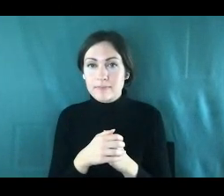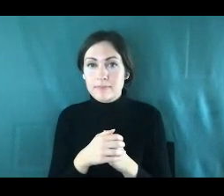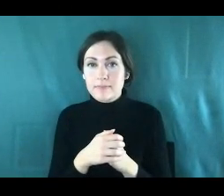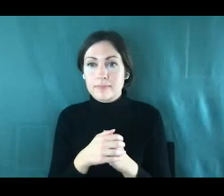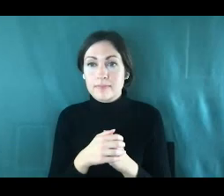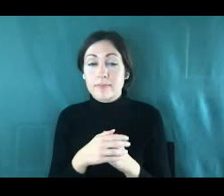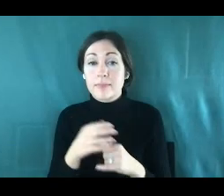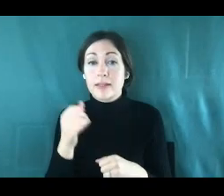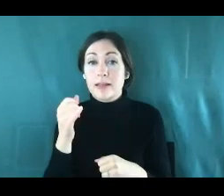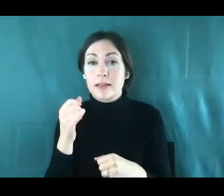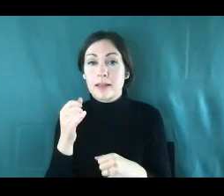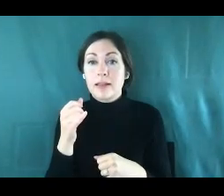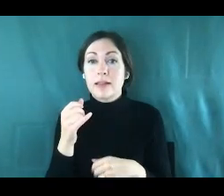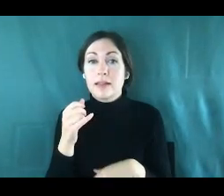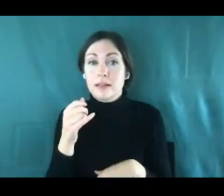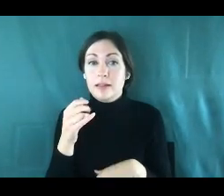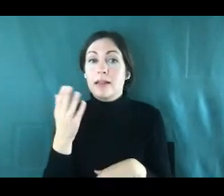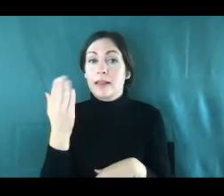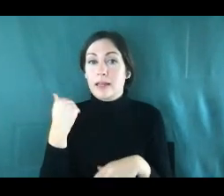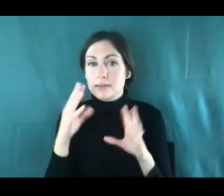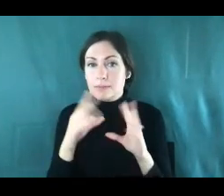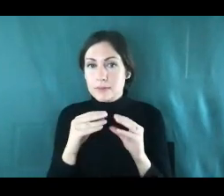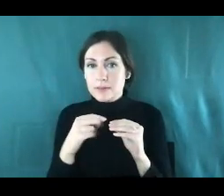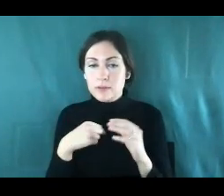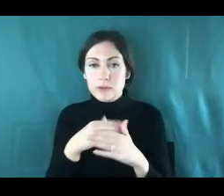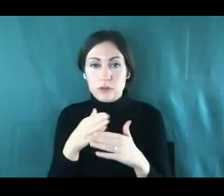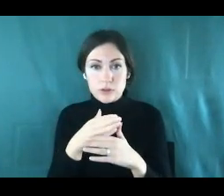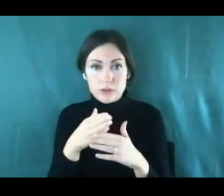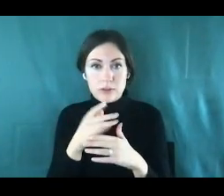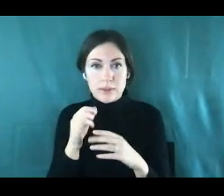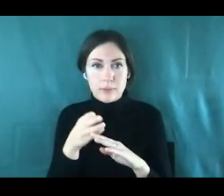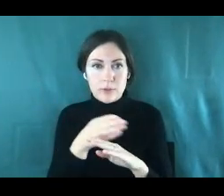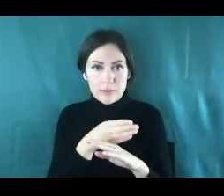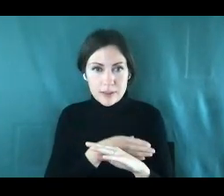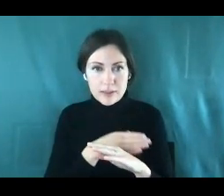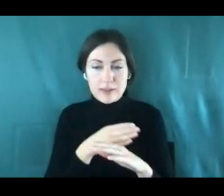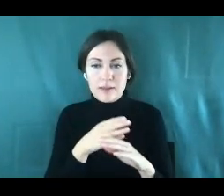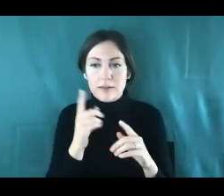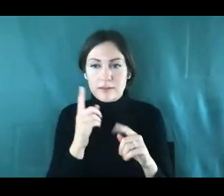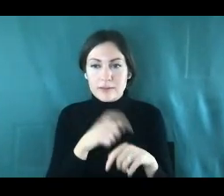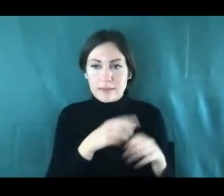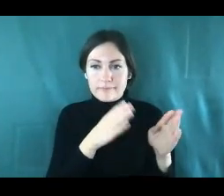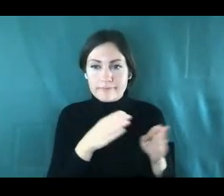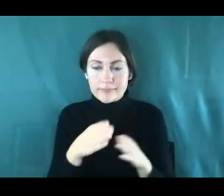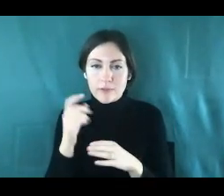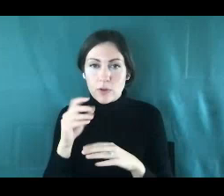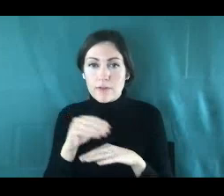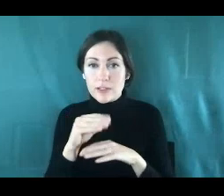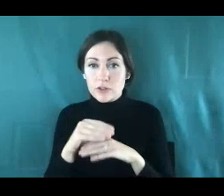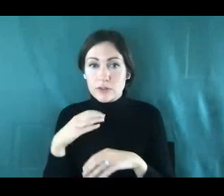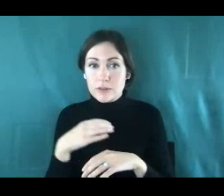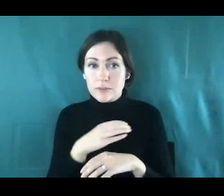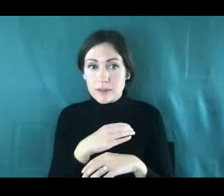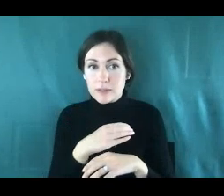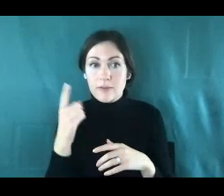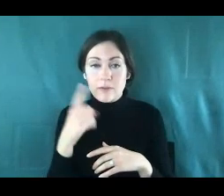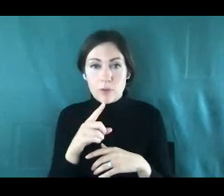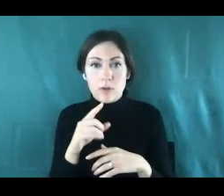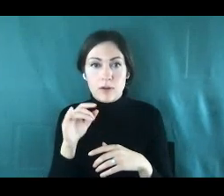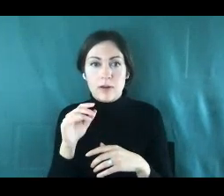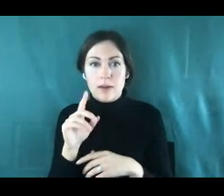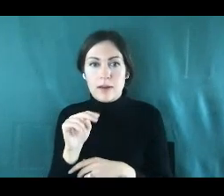Our last meeting, we have shared that we were in the recruitment phase for several appointments for the Advisory Committee for Resilient Nevada,